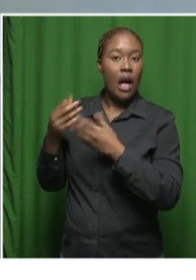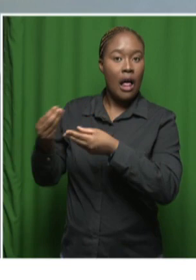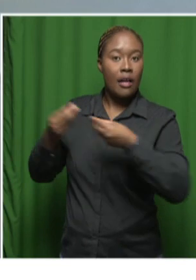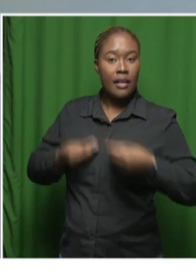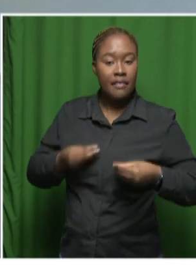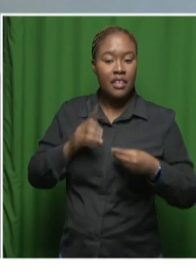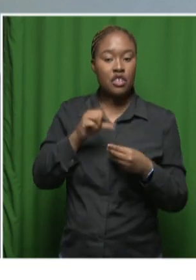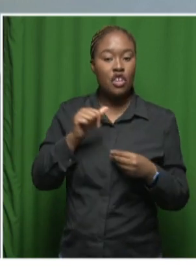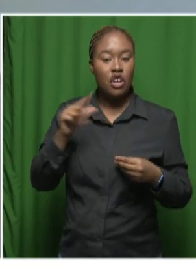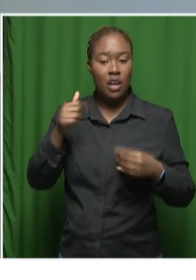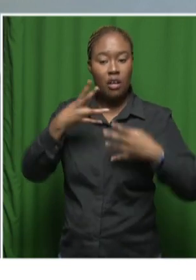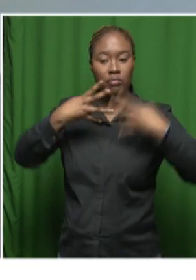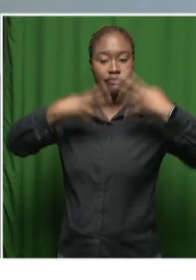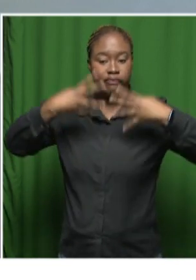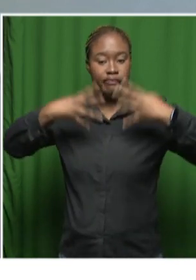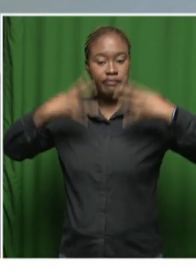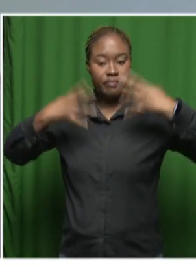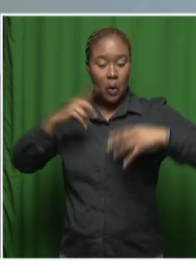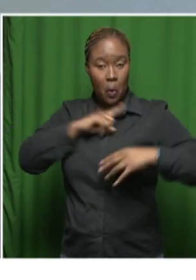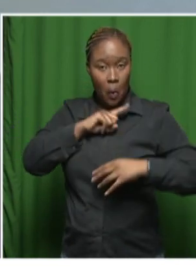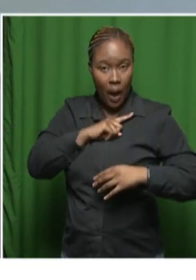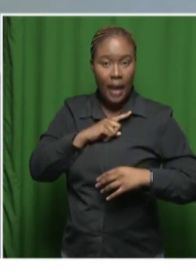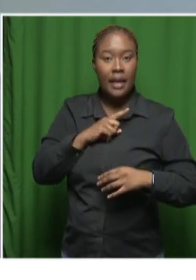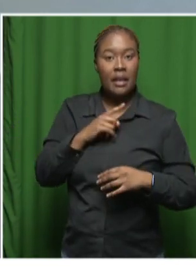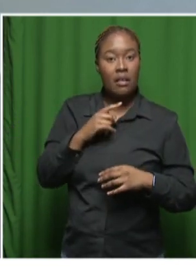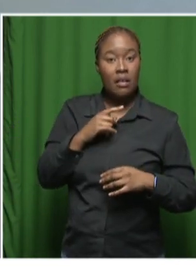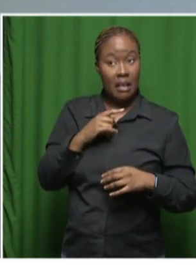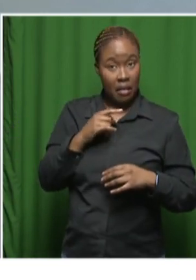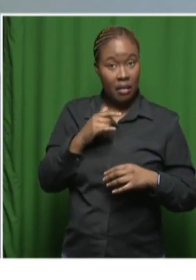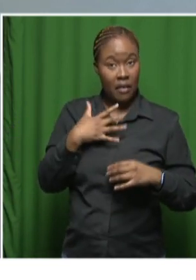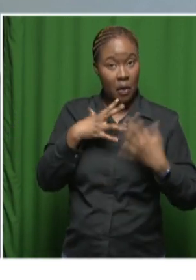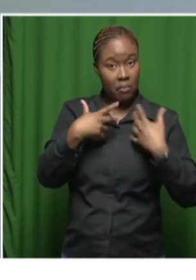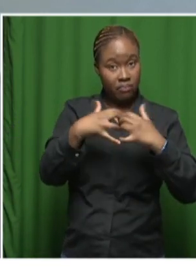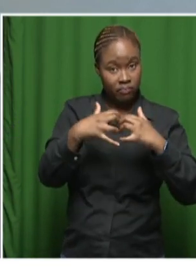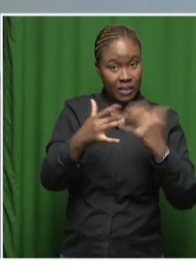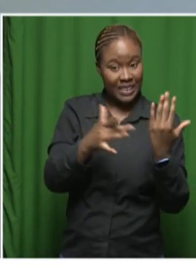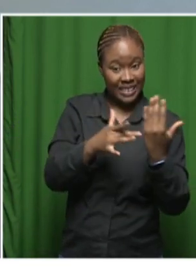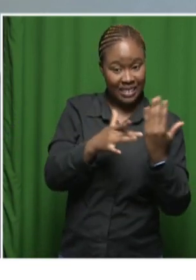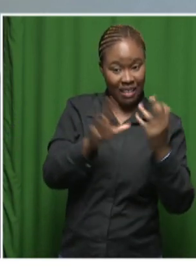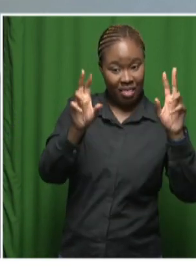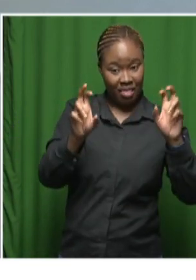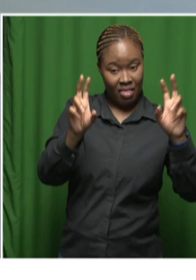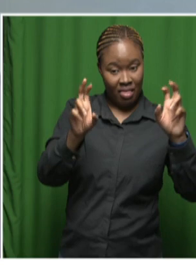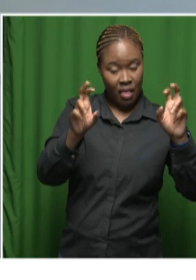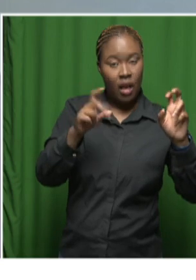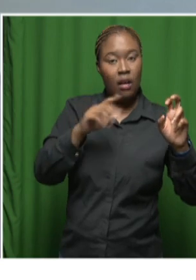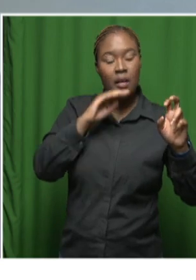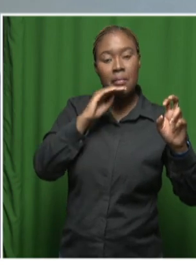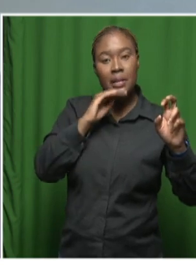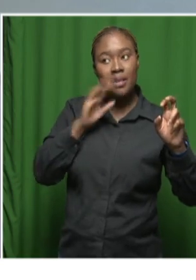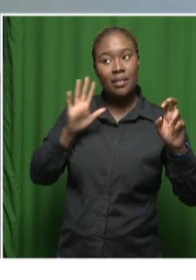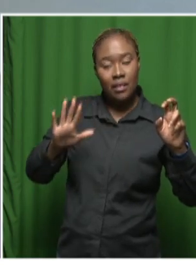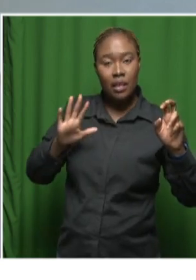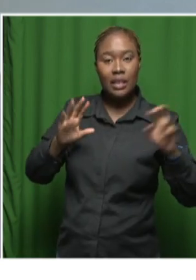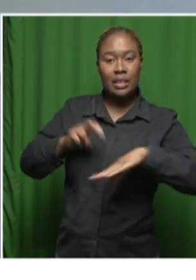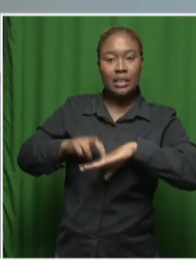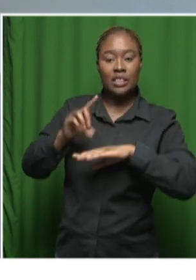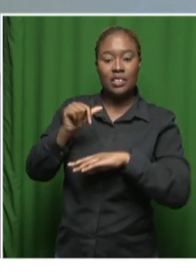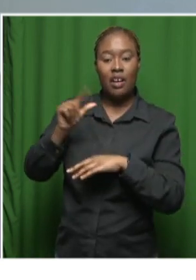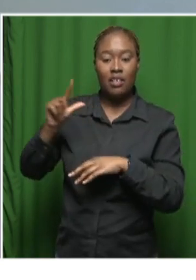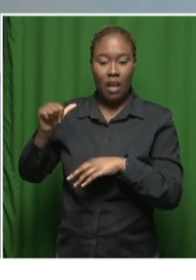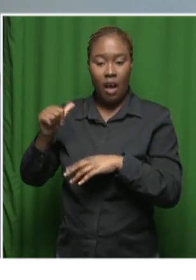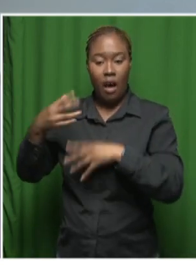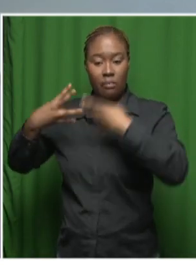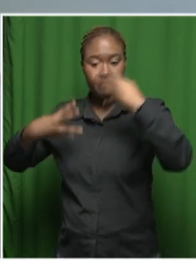when you create a digital twin, you need quite a lot of data to bring it about. So up until then, we will